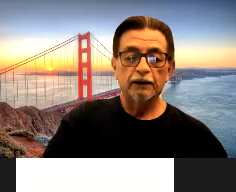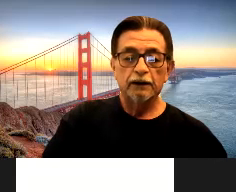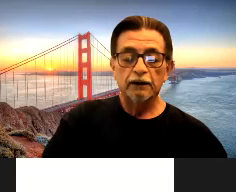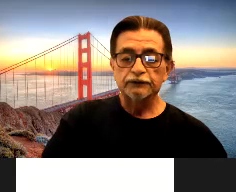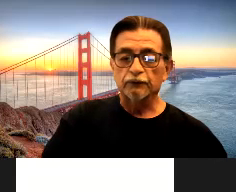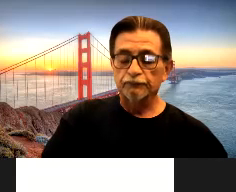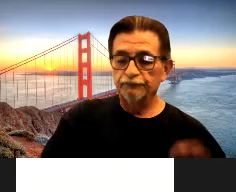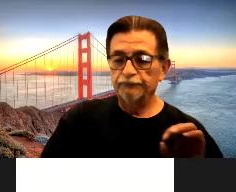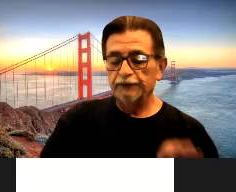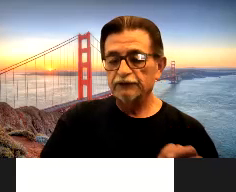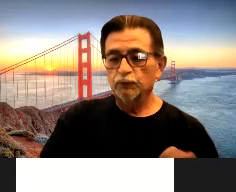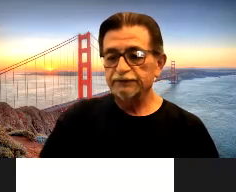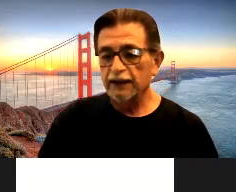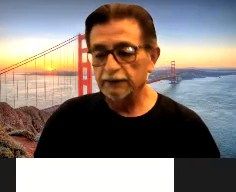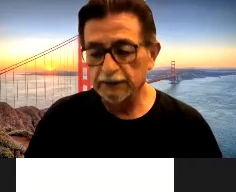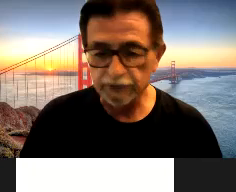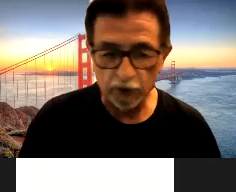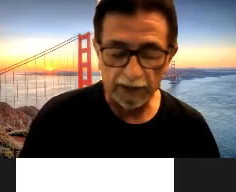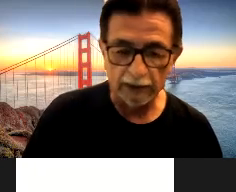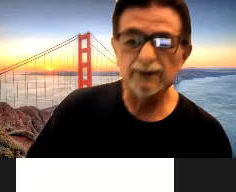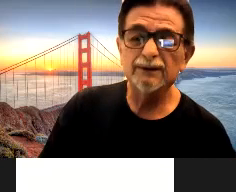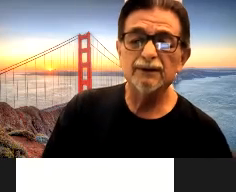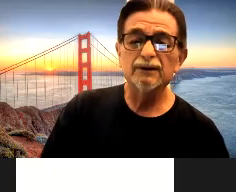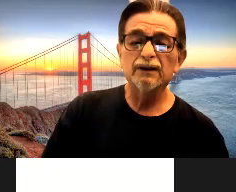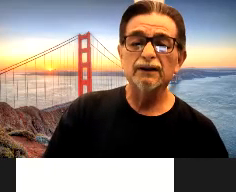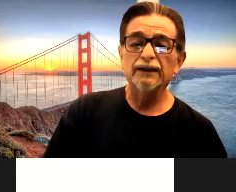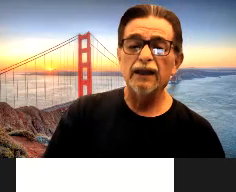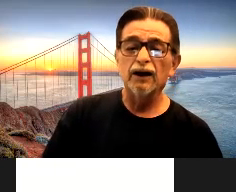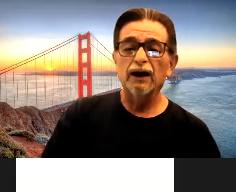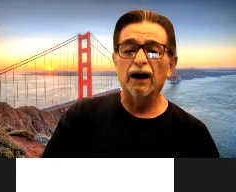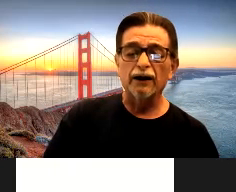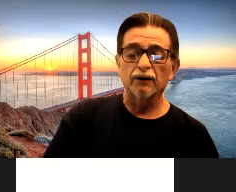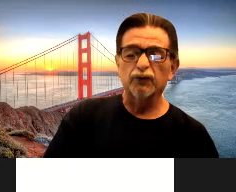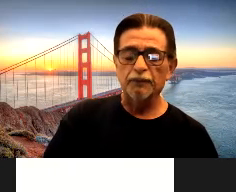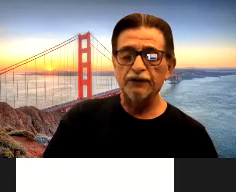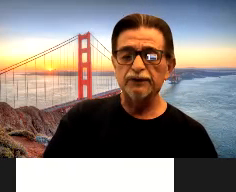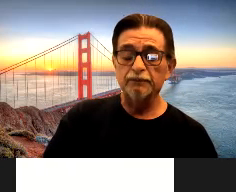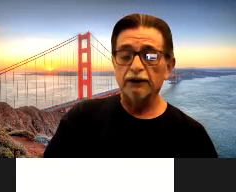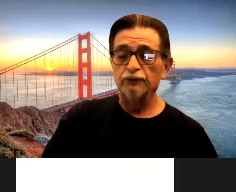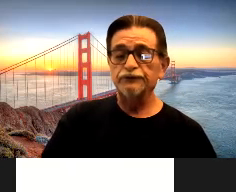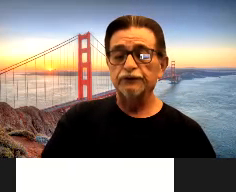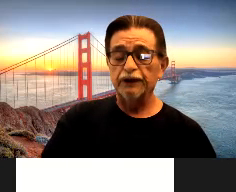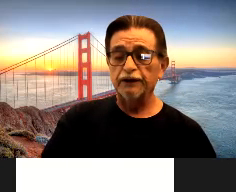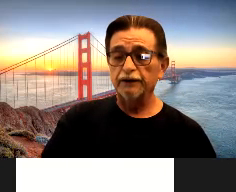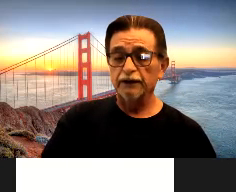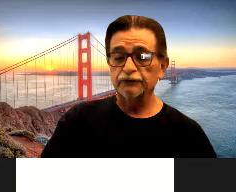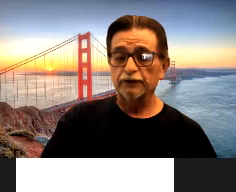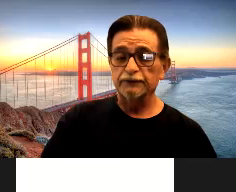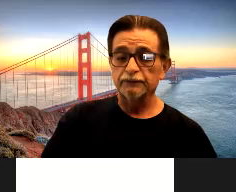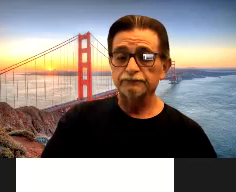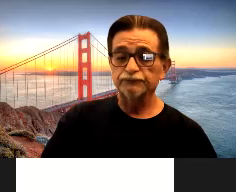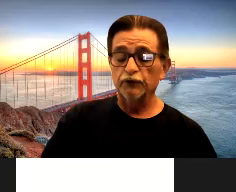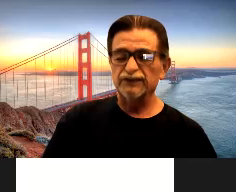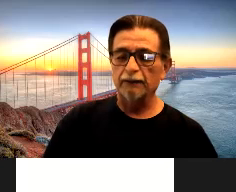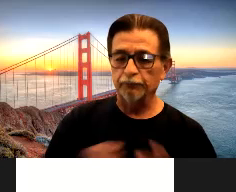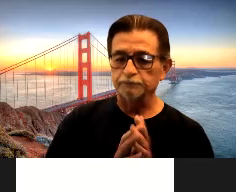Okay, so that's what that is all about. Gain ion formation by losing or gaining